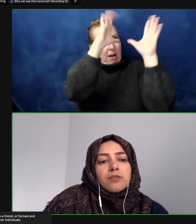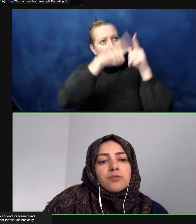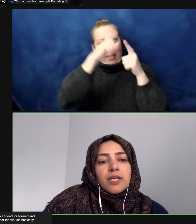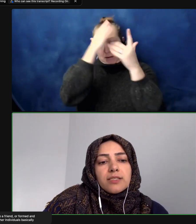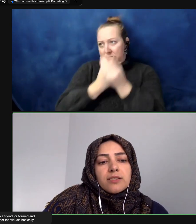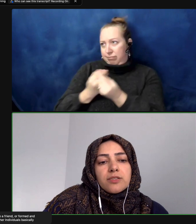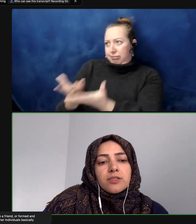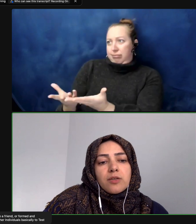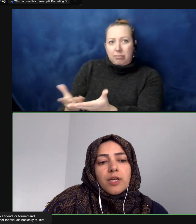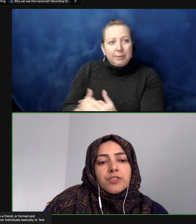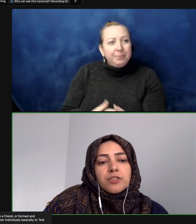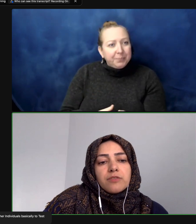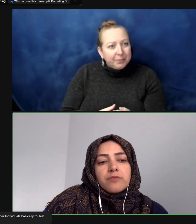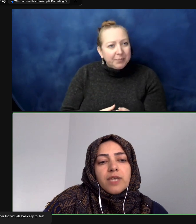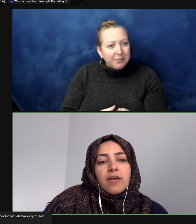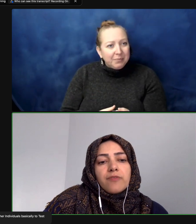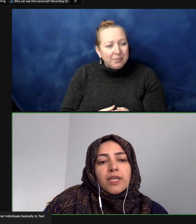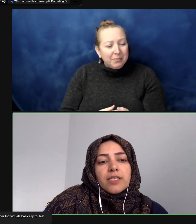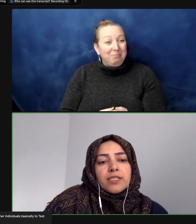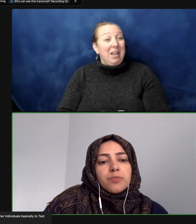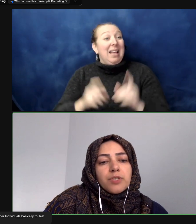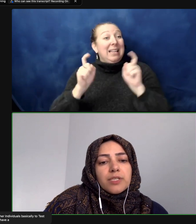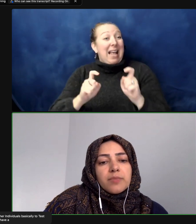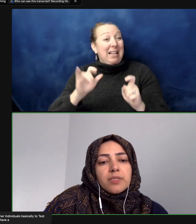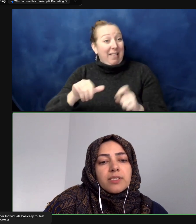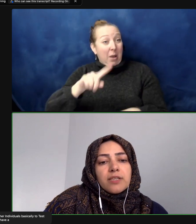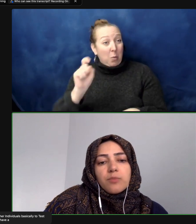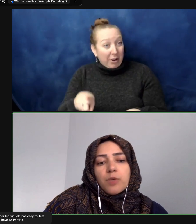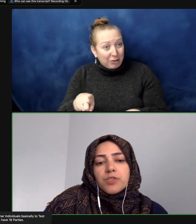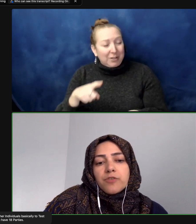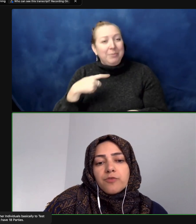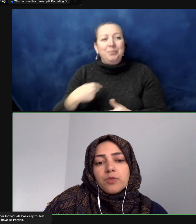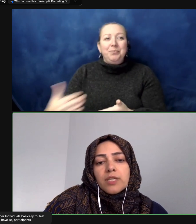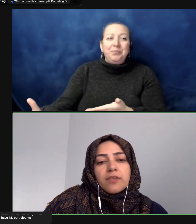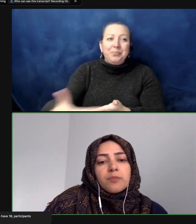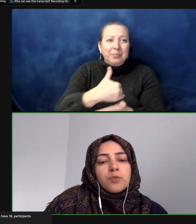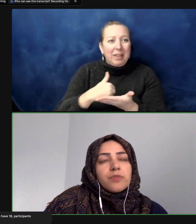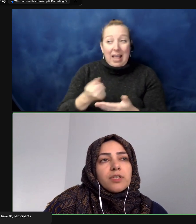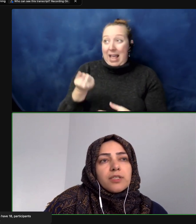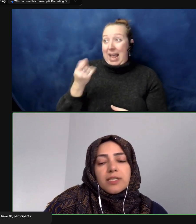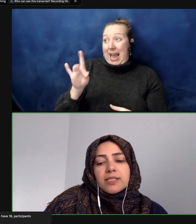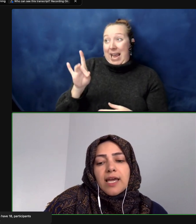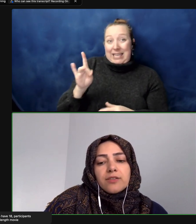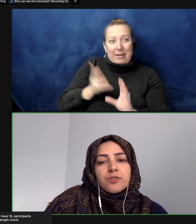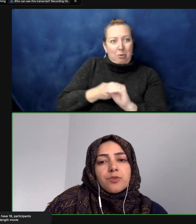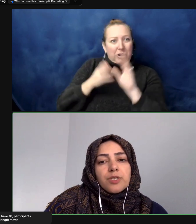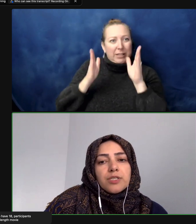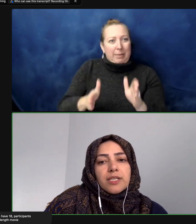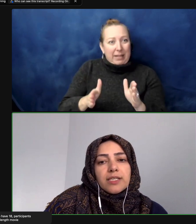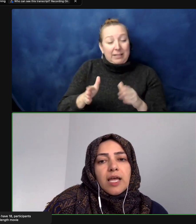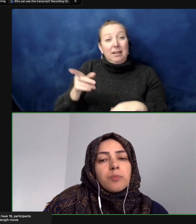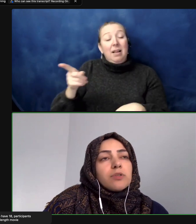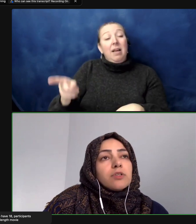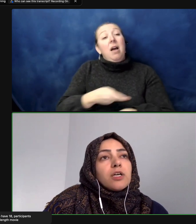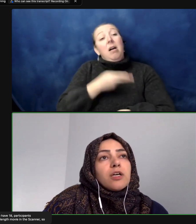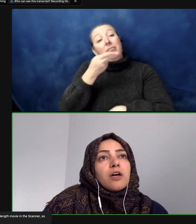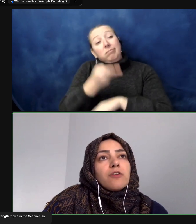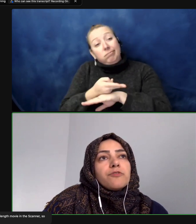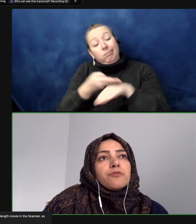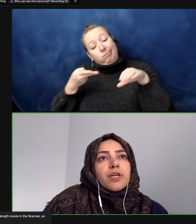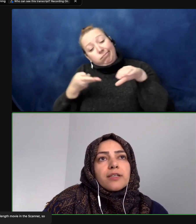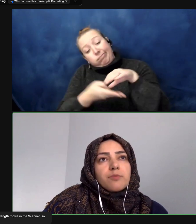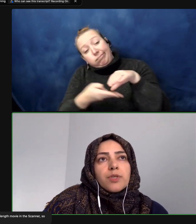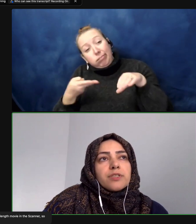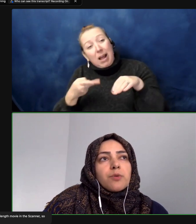Basically, to test this question, we have 18 participants that watch a full-length movie in the scanner. So here's an example